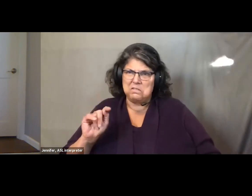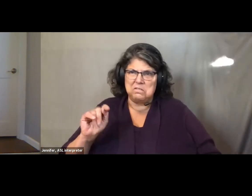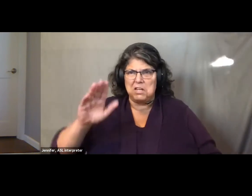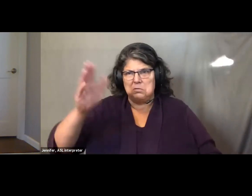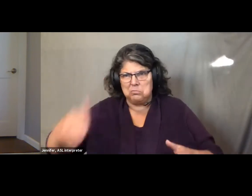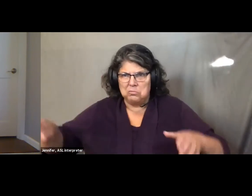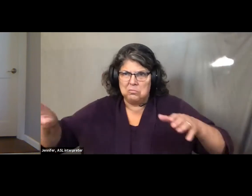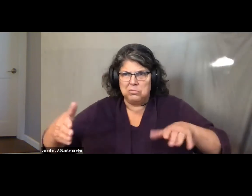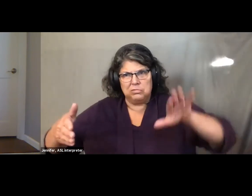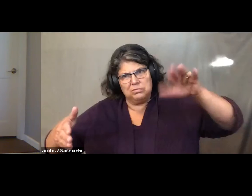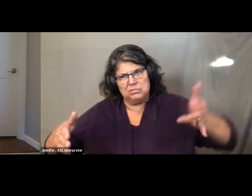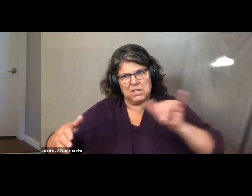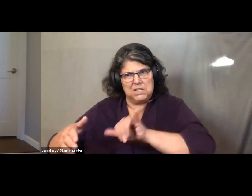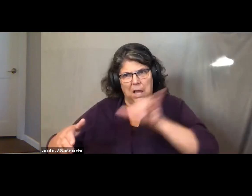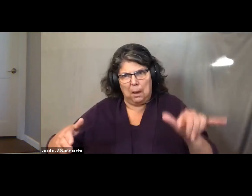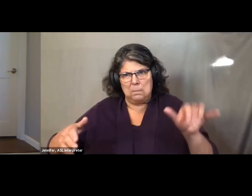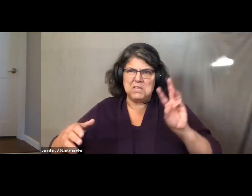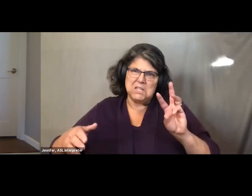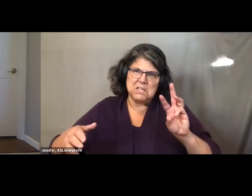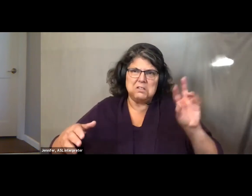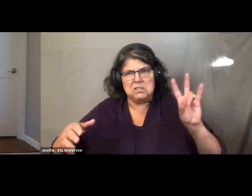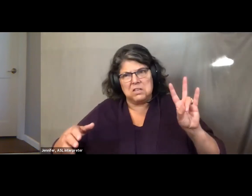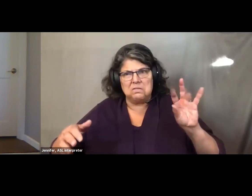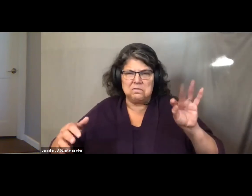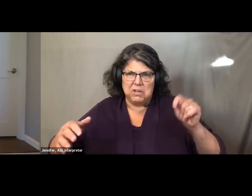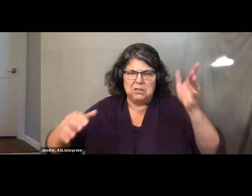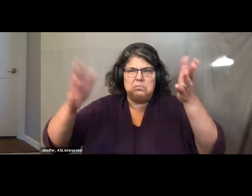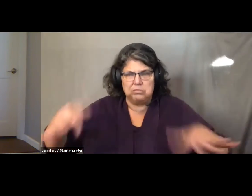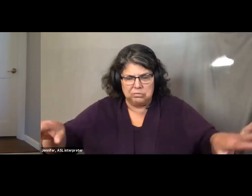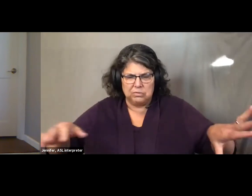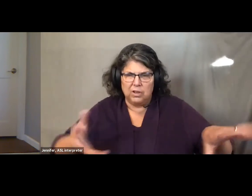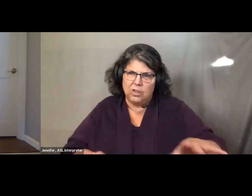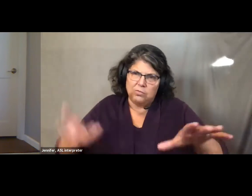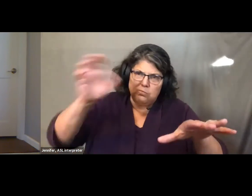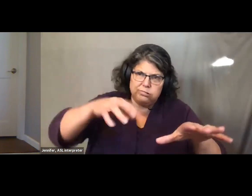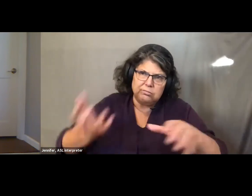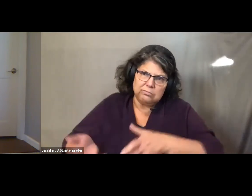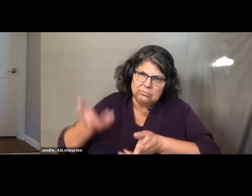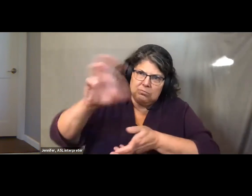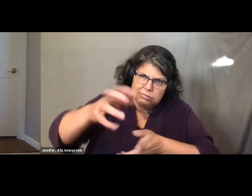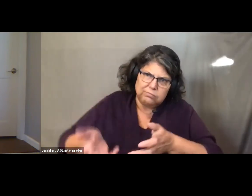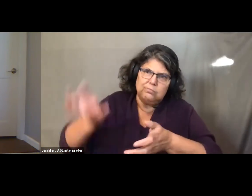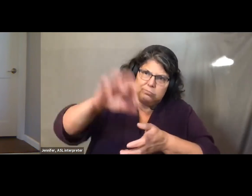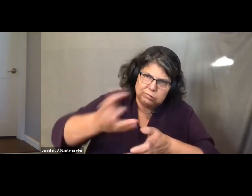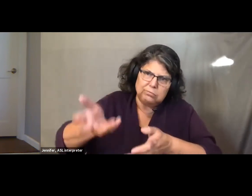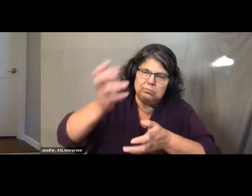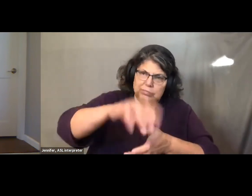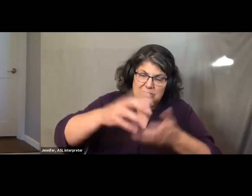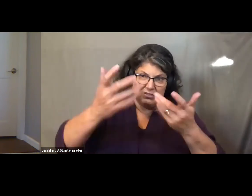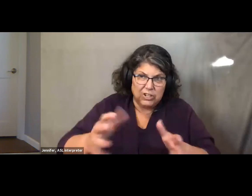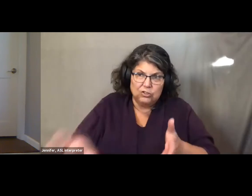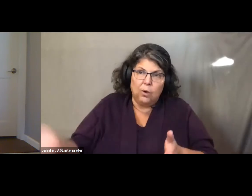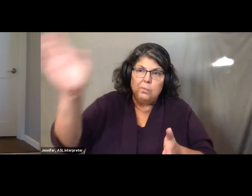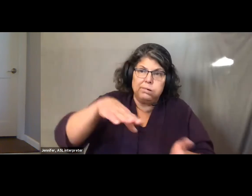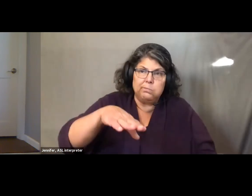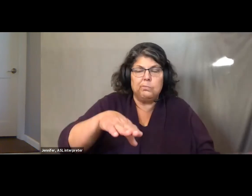And then as they load the truck up with the ash and debris, when they're finished loading, they just flip the sides